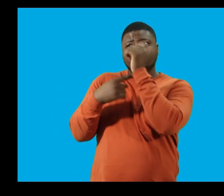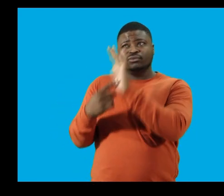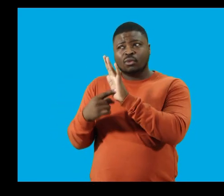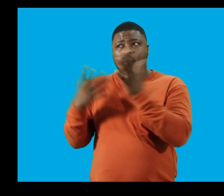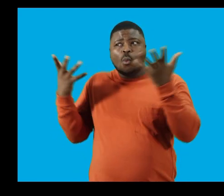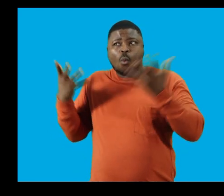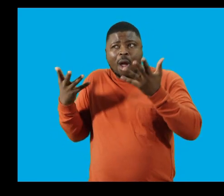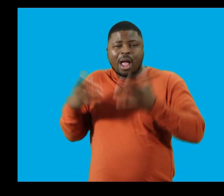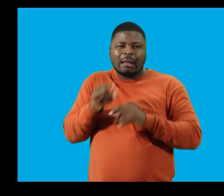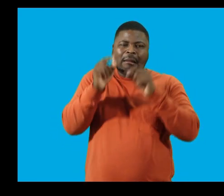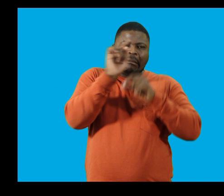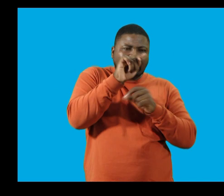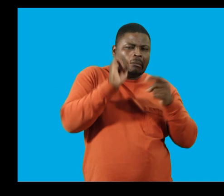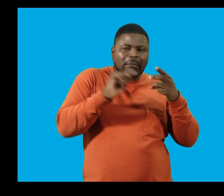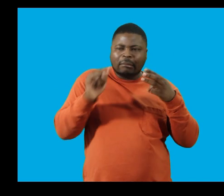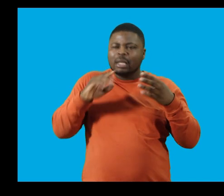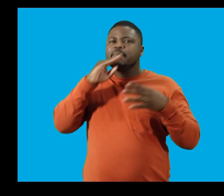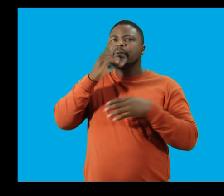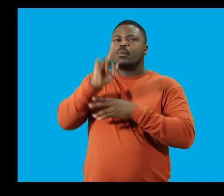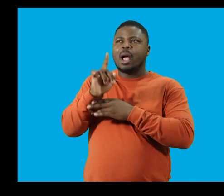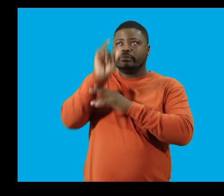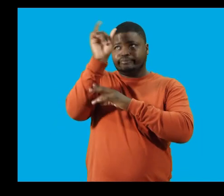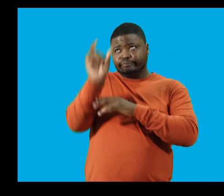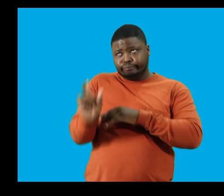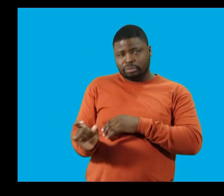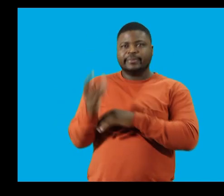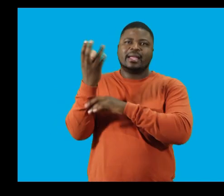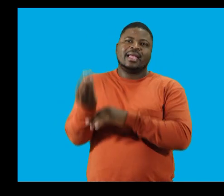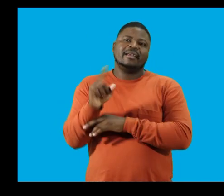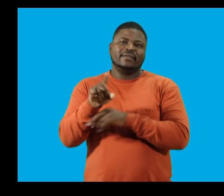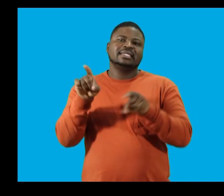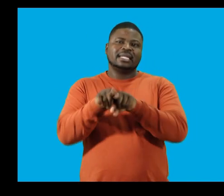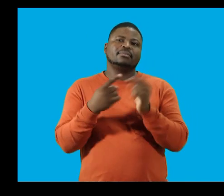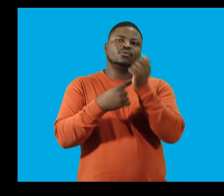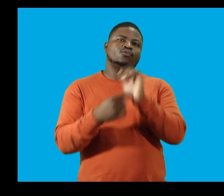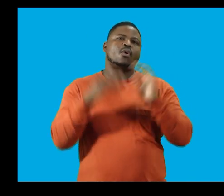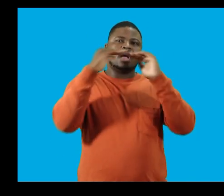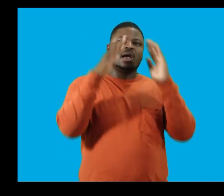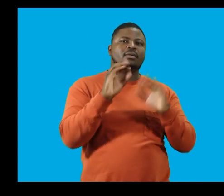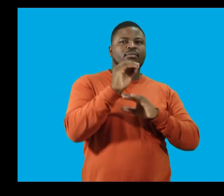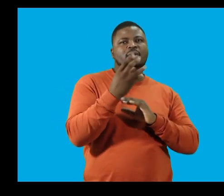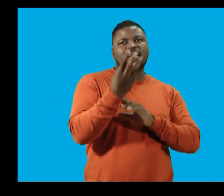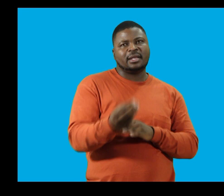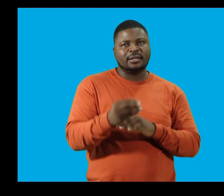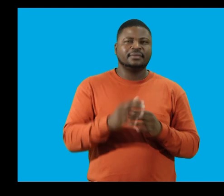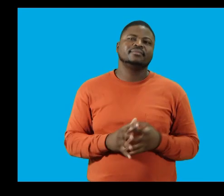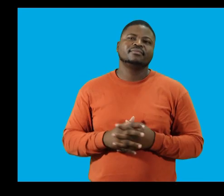showing us what is where, and then it shows you the houses as well.